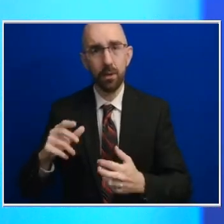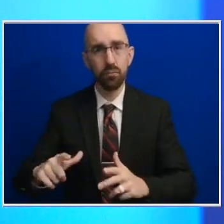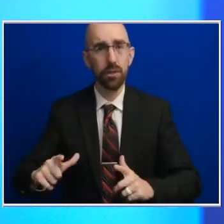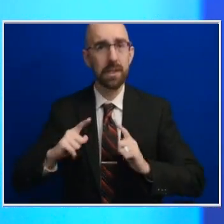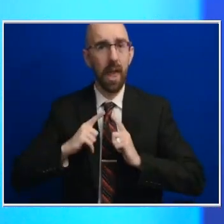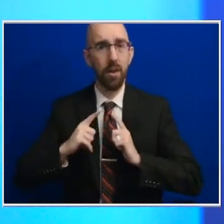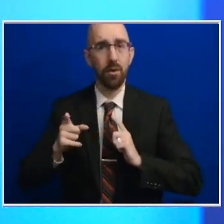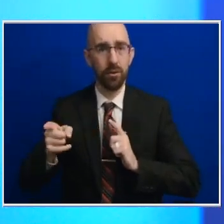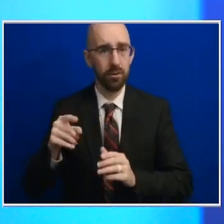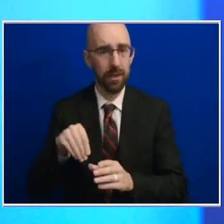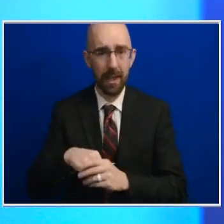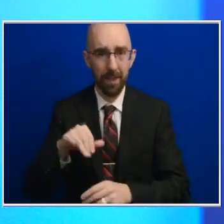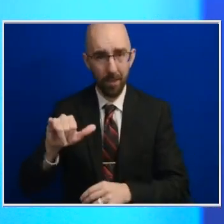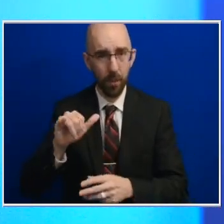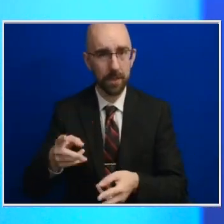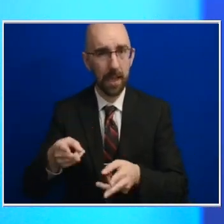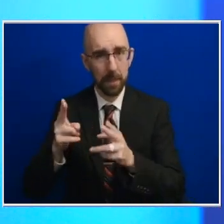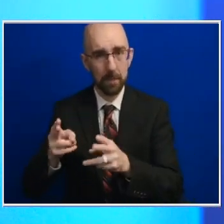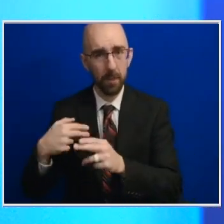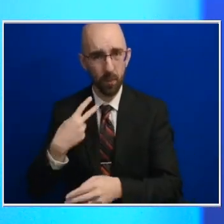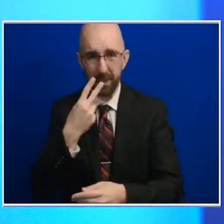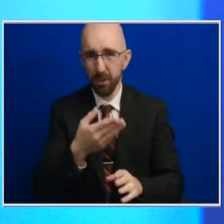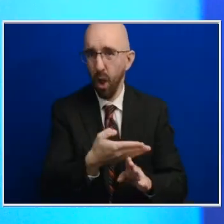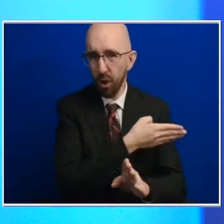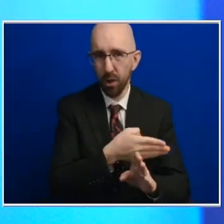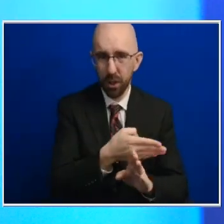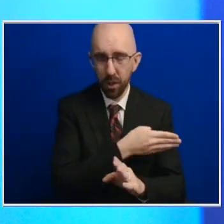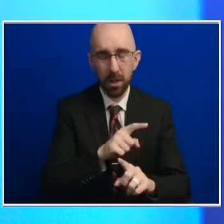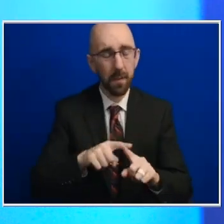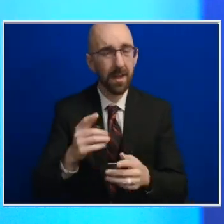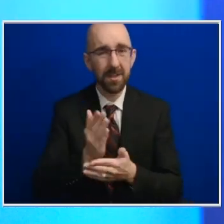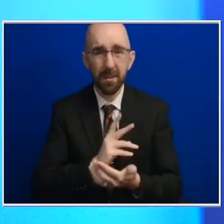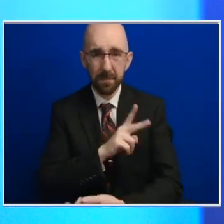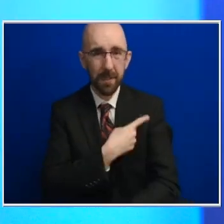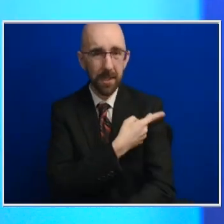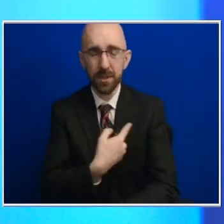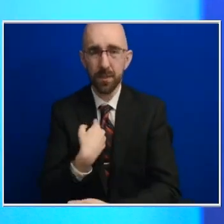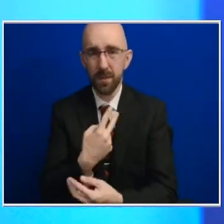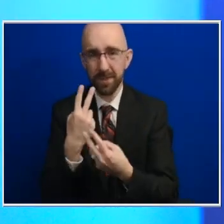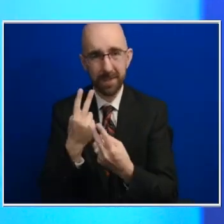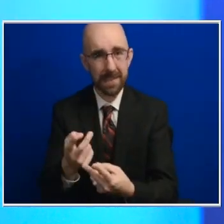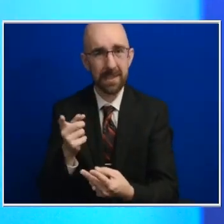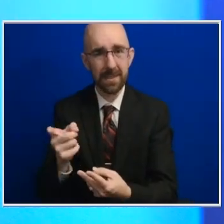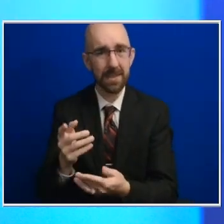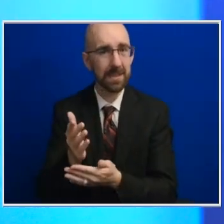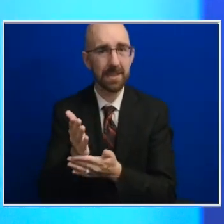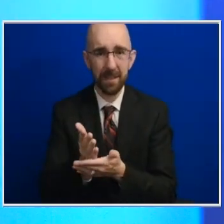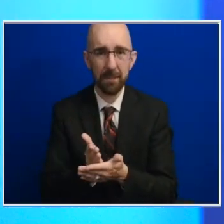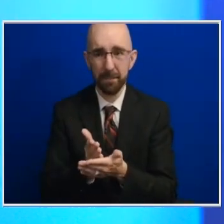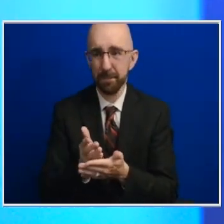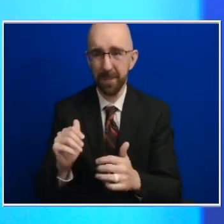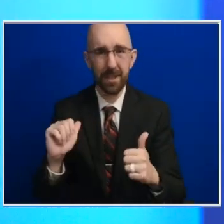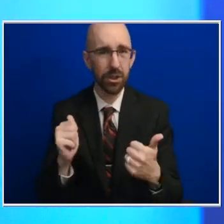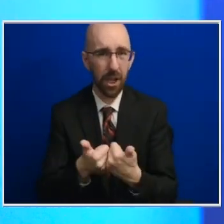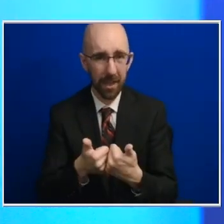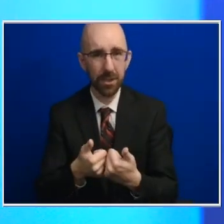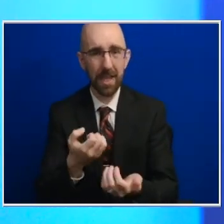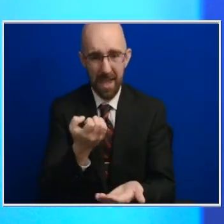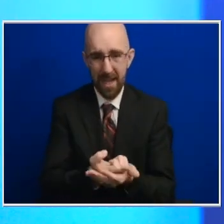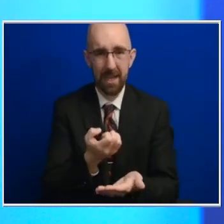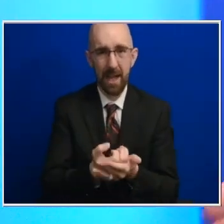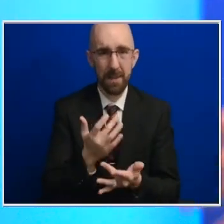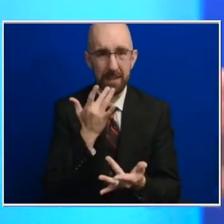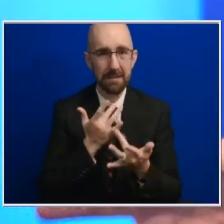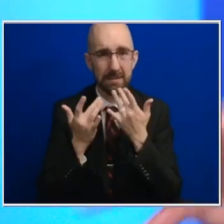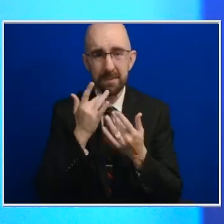those clips, but there's some patients we see who are very much challenged economically, socially,